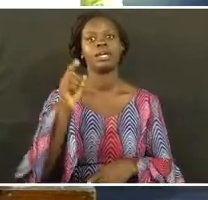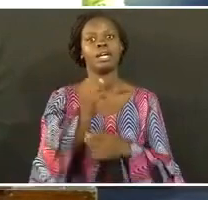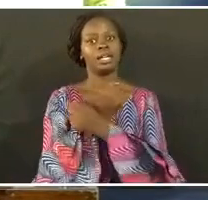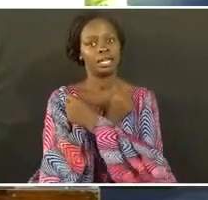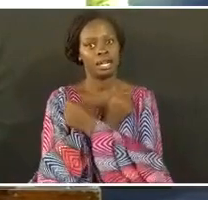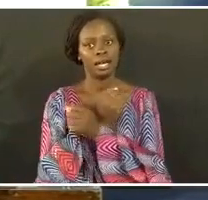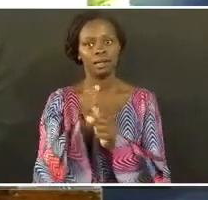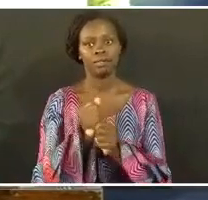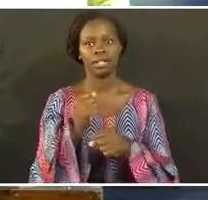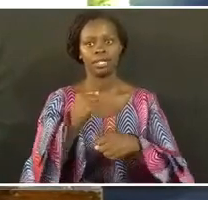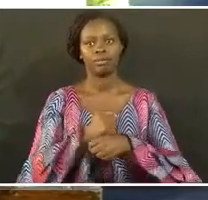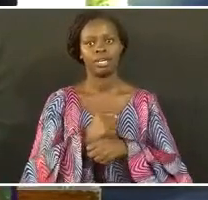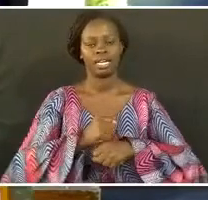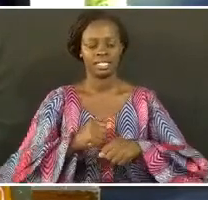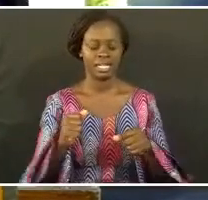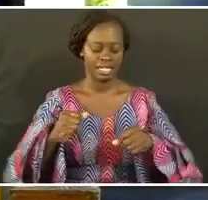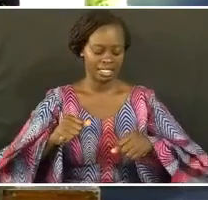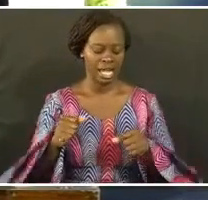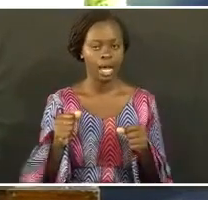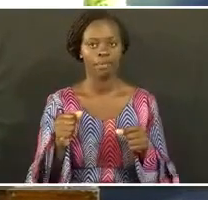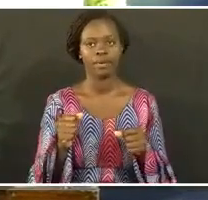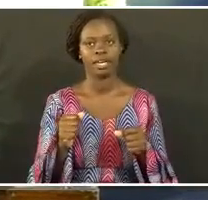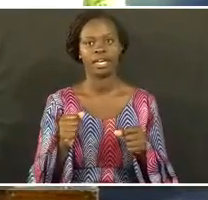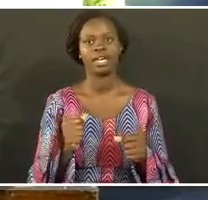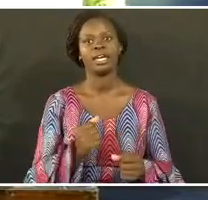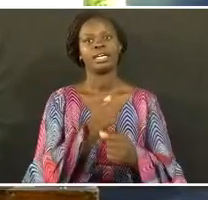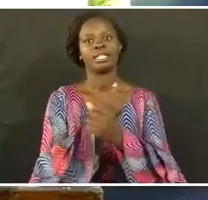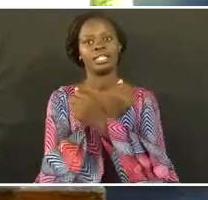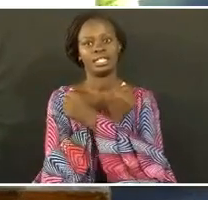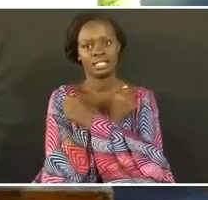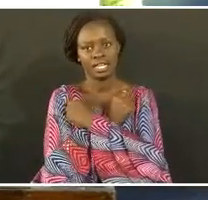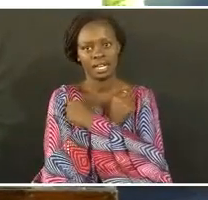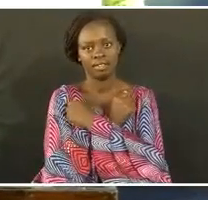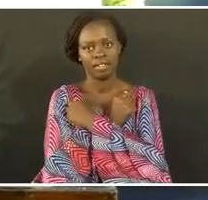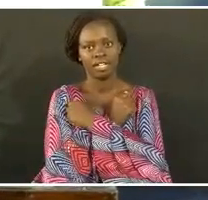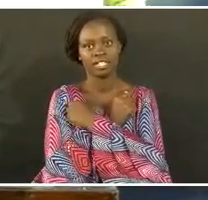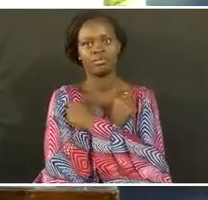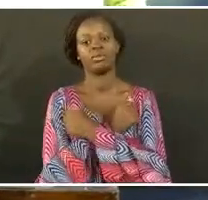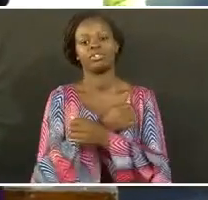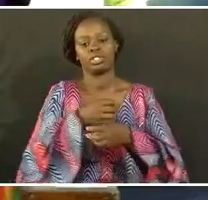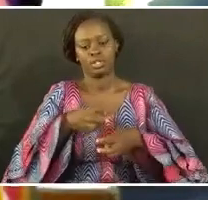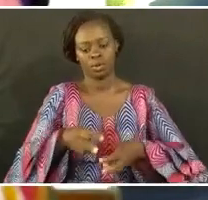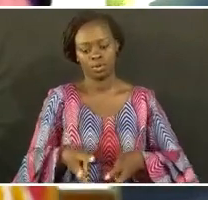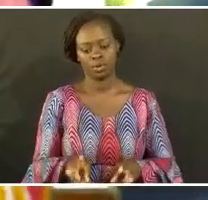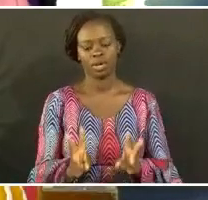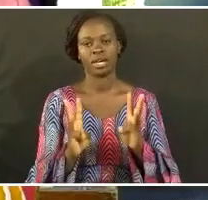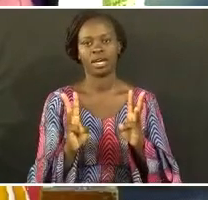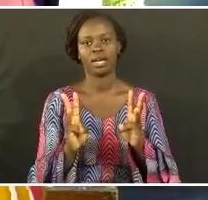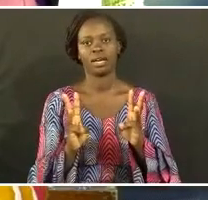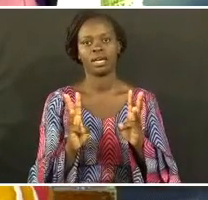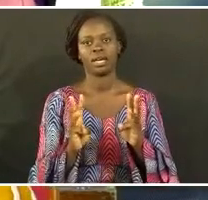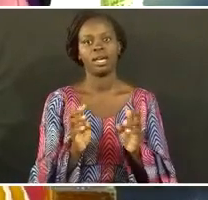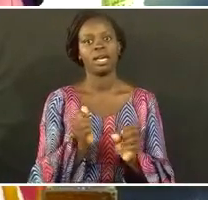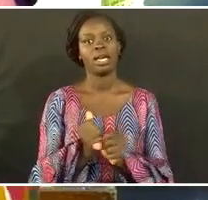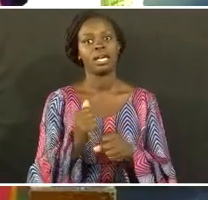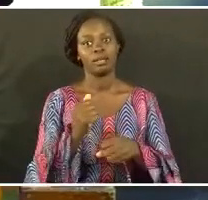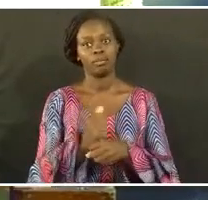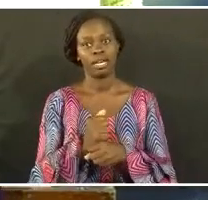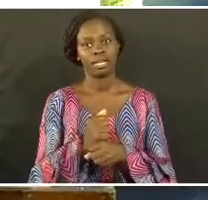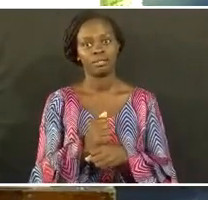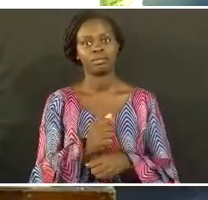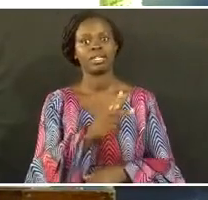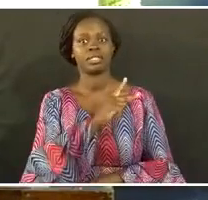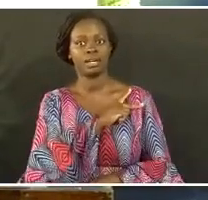Him. Tis love that makes us happy, tis love that moves the way.